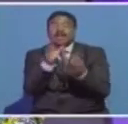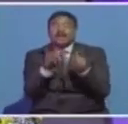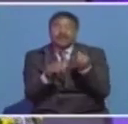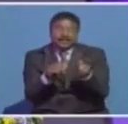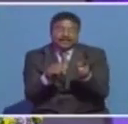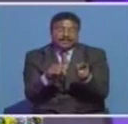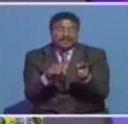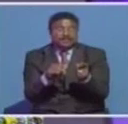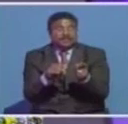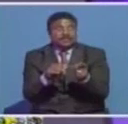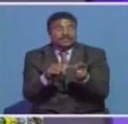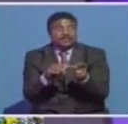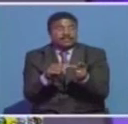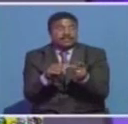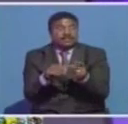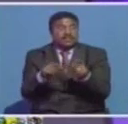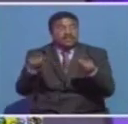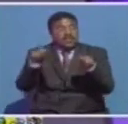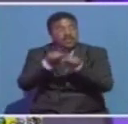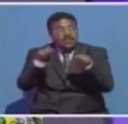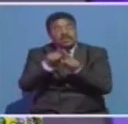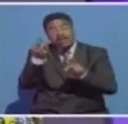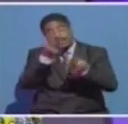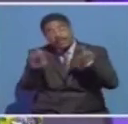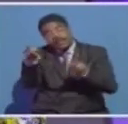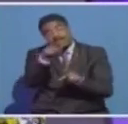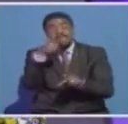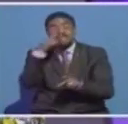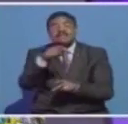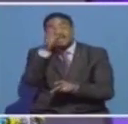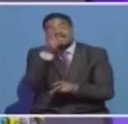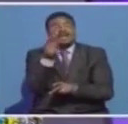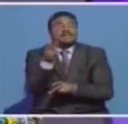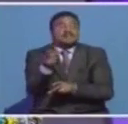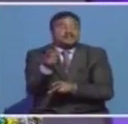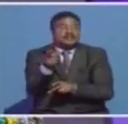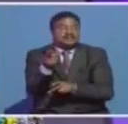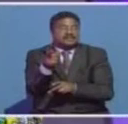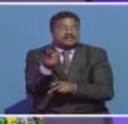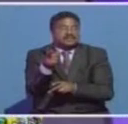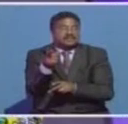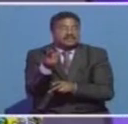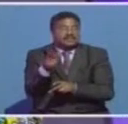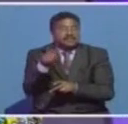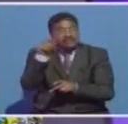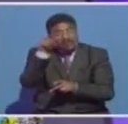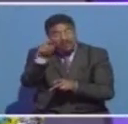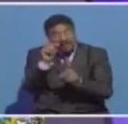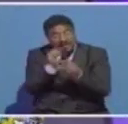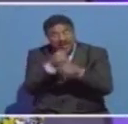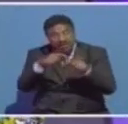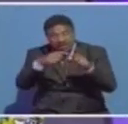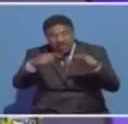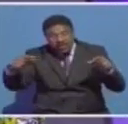of vandalism. I think it's important for people to understand that when they destroy pipes, they'll make holes in the pipes so that they